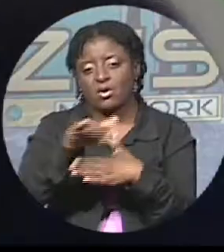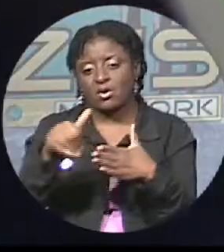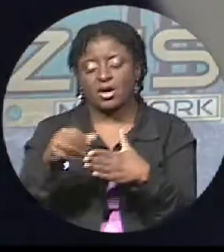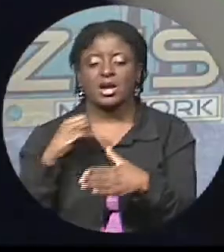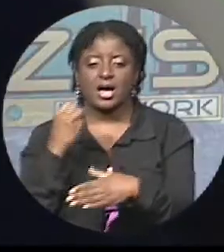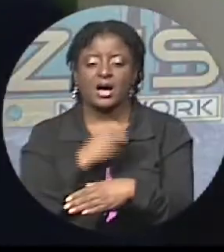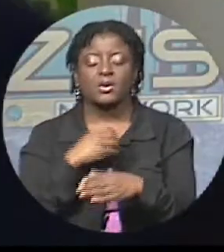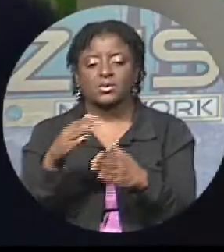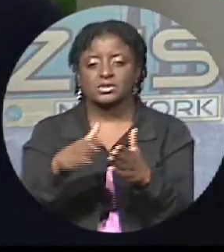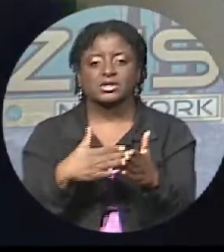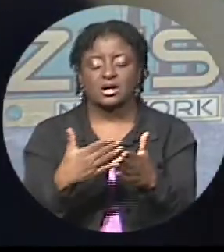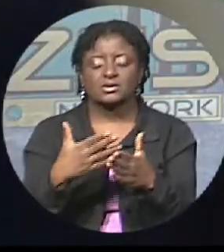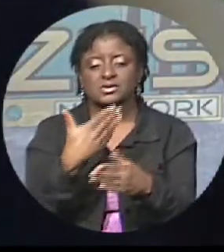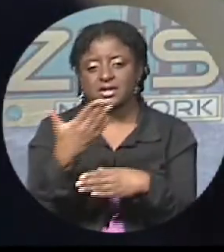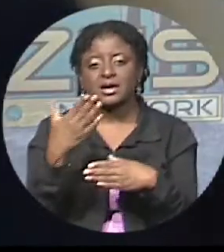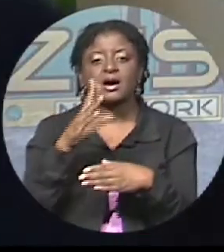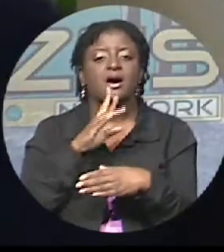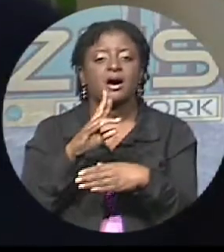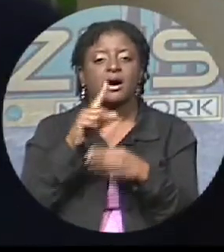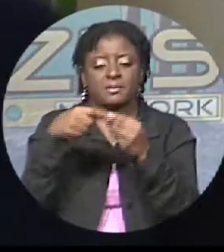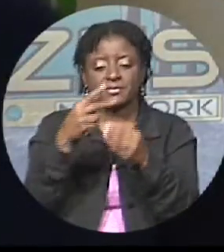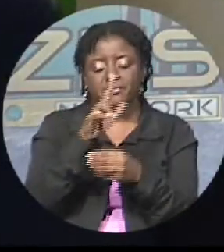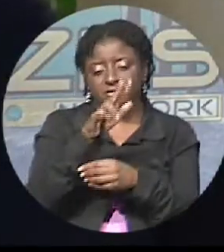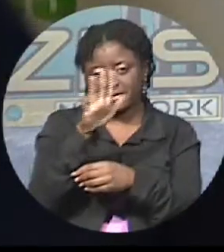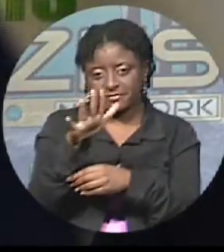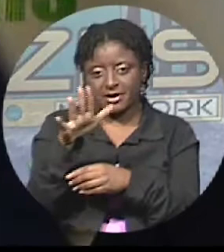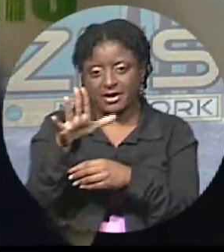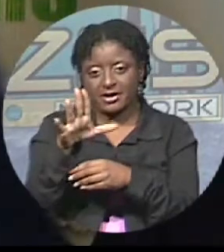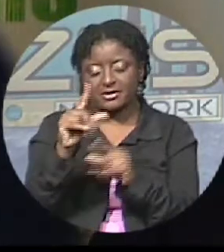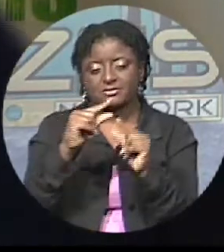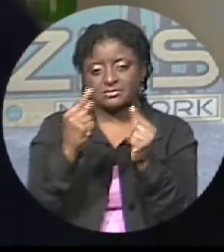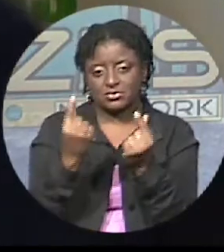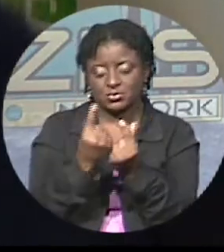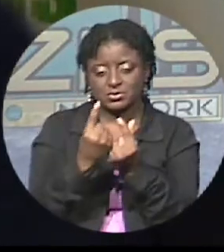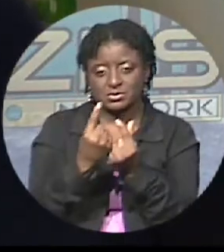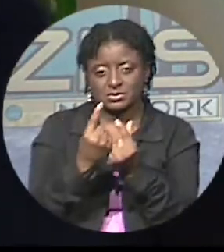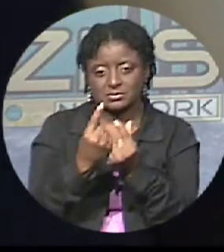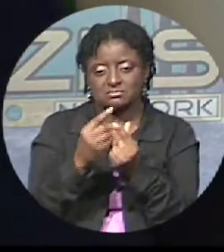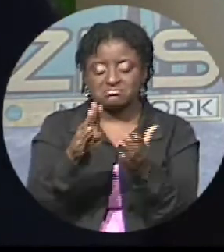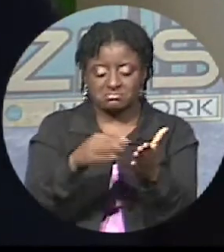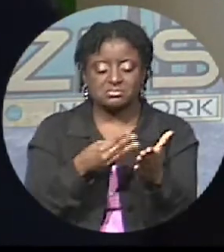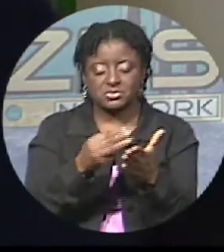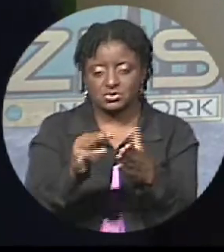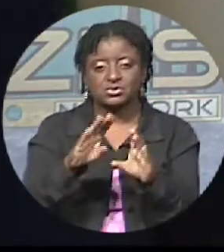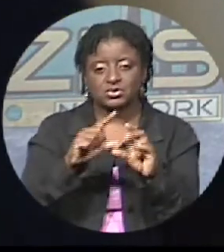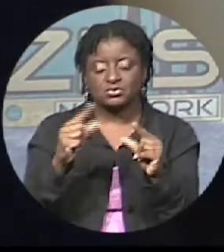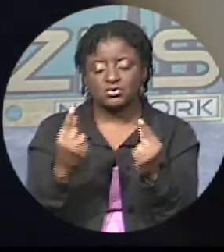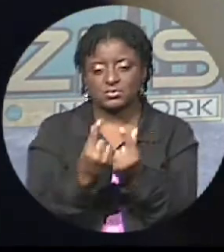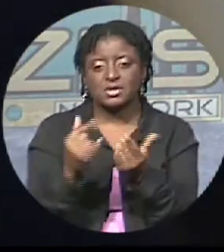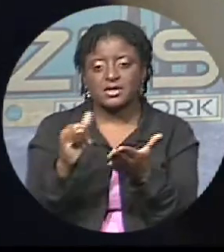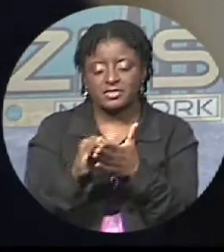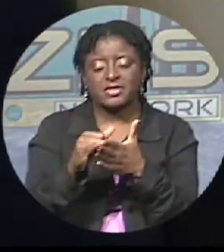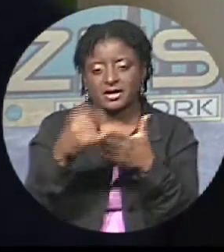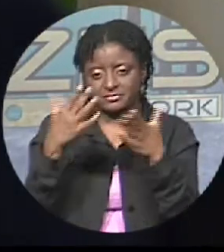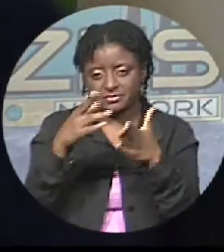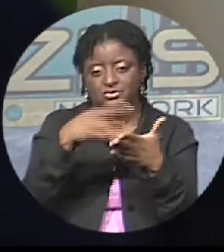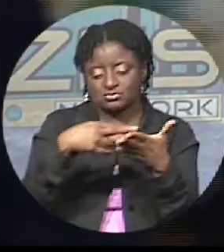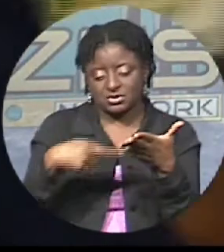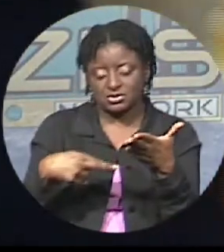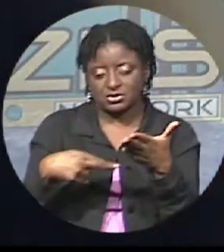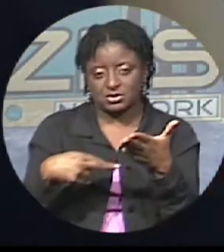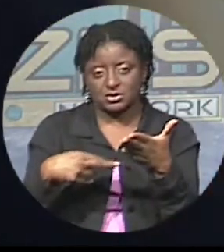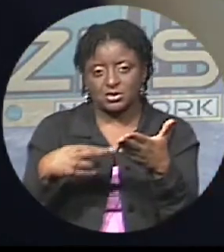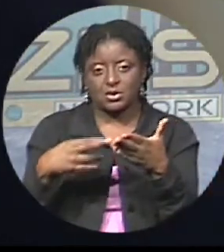there are about 35 bands that have registered thus far. Were you surprised that there was such an enthusiastic response to the